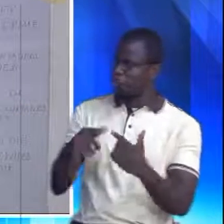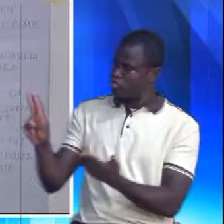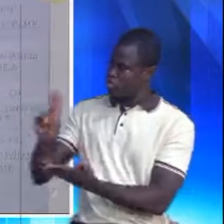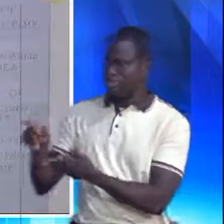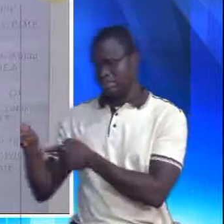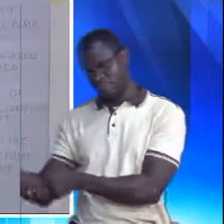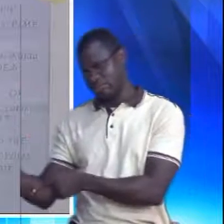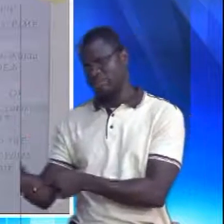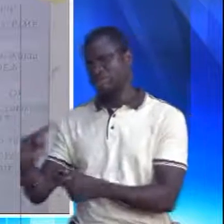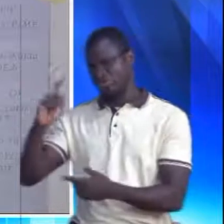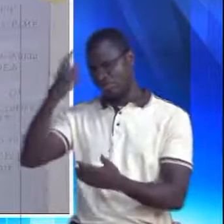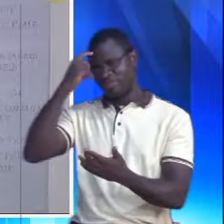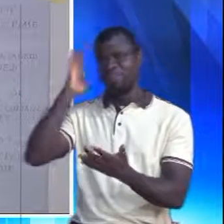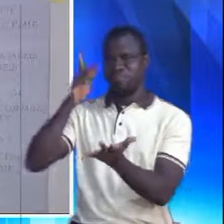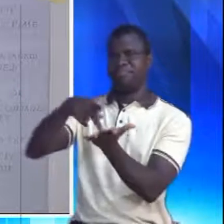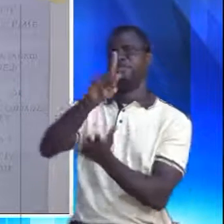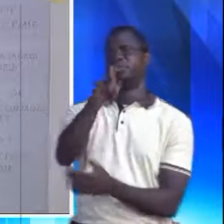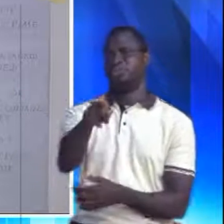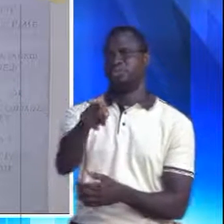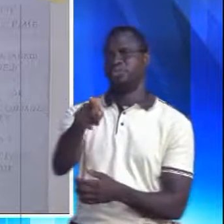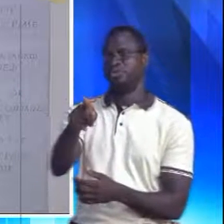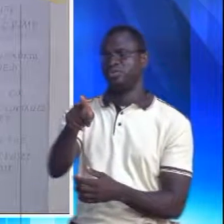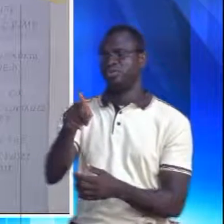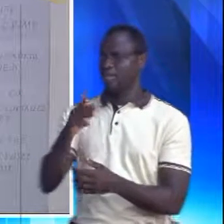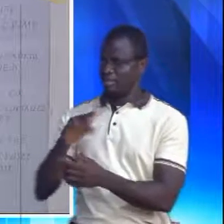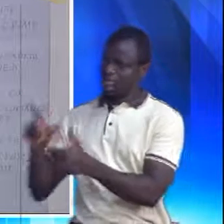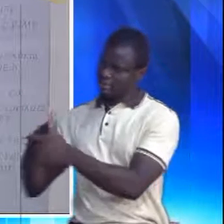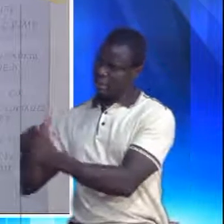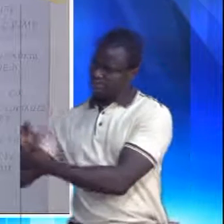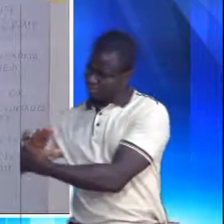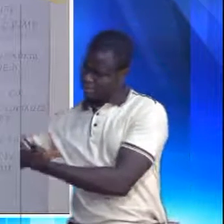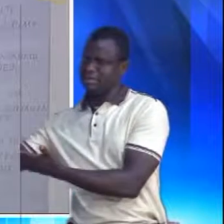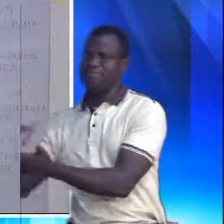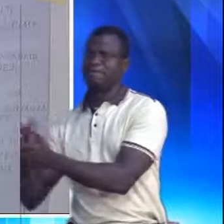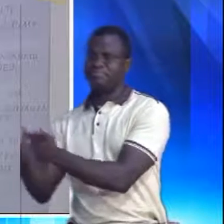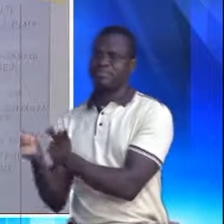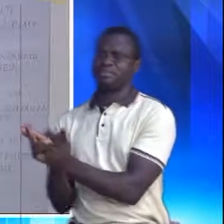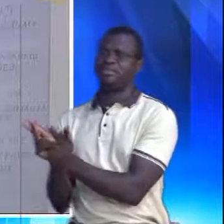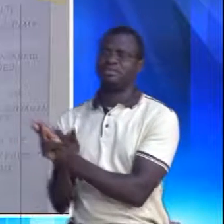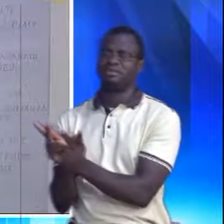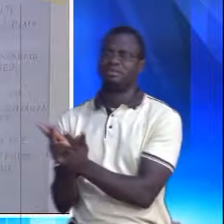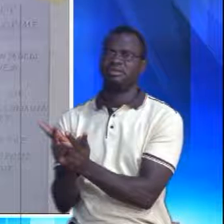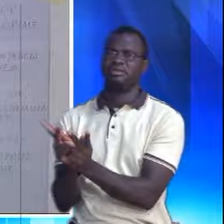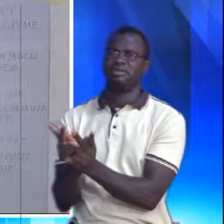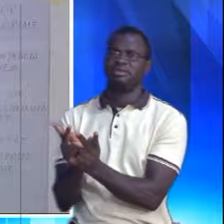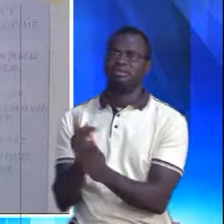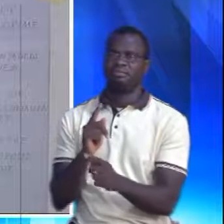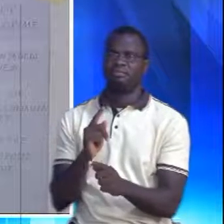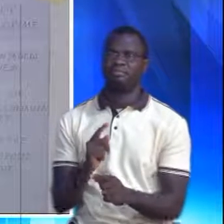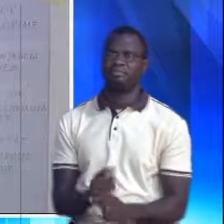we make sure that you are not denied of your property. Maybe that property belongs to your